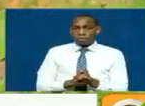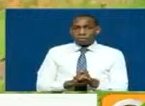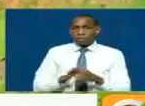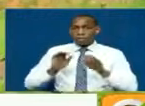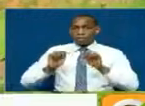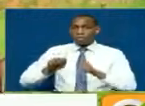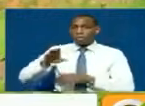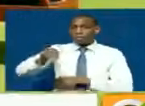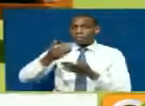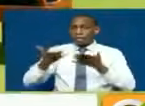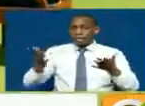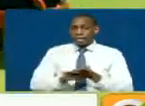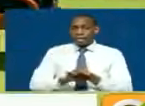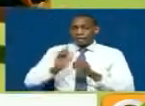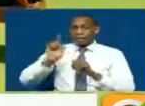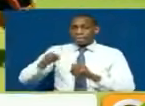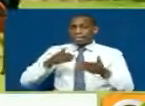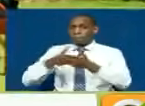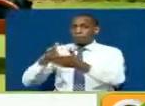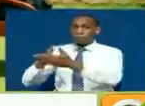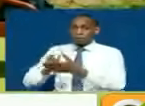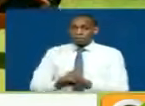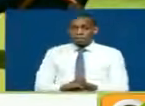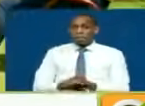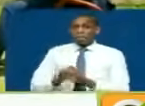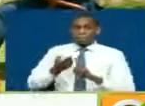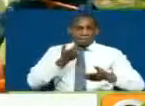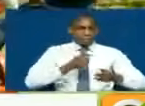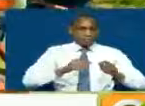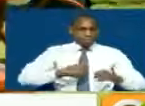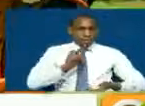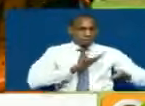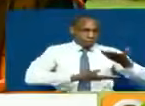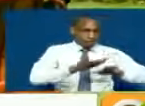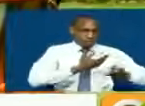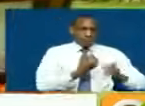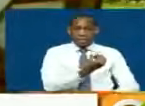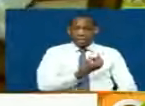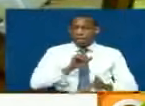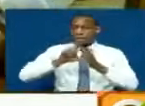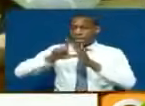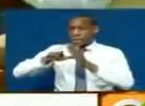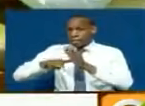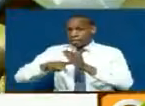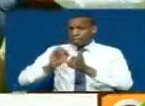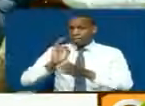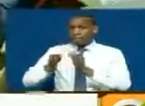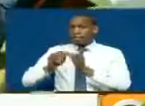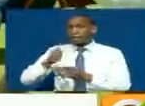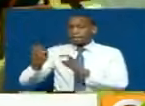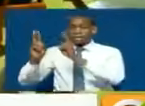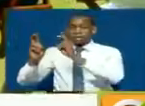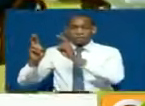tukachote. Lazima tufunge mlango hapa Githurai, tuzungumze sisi wenyewe ndani. Kisha kama kuna maneno